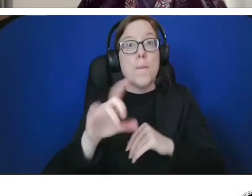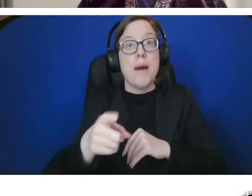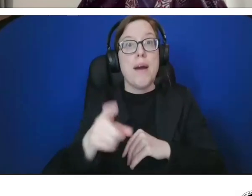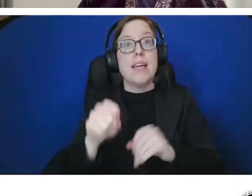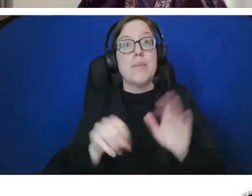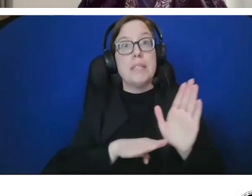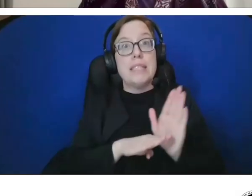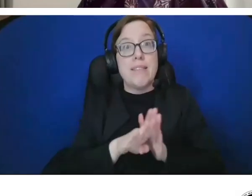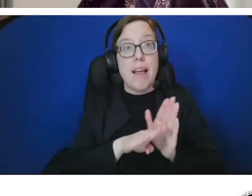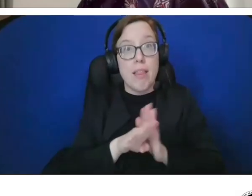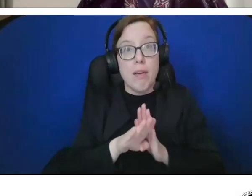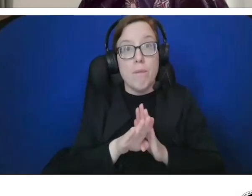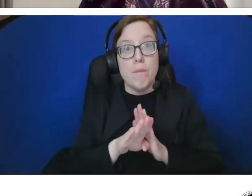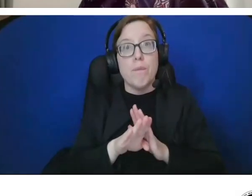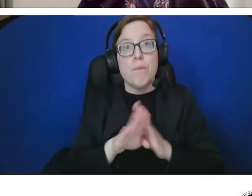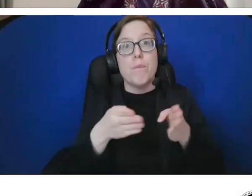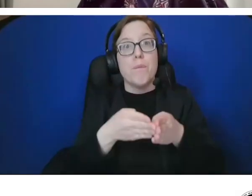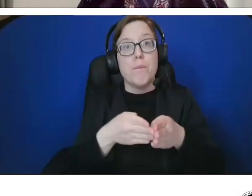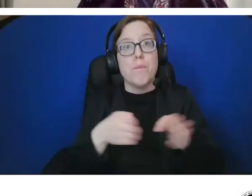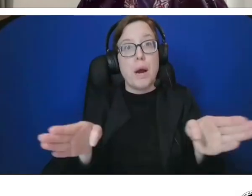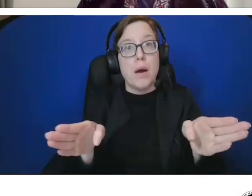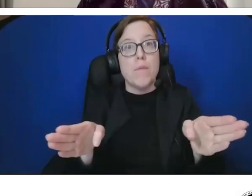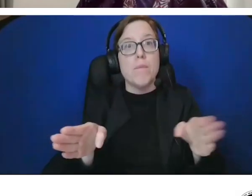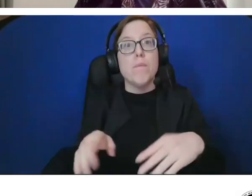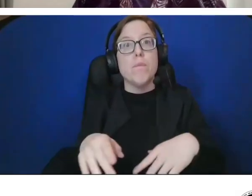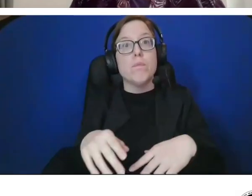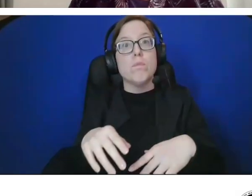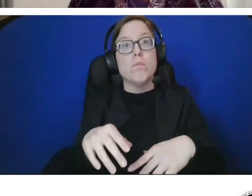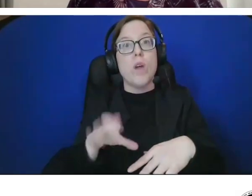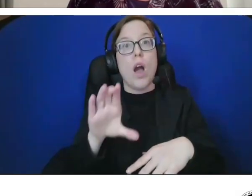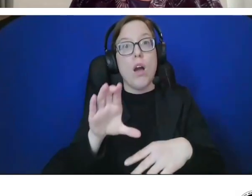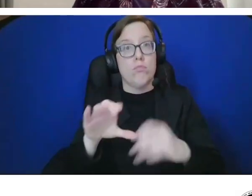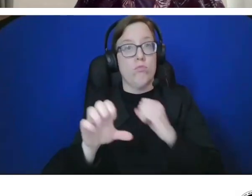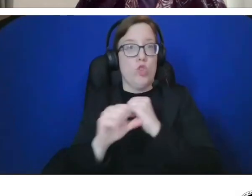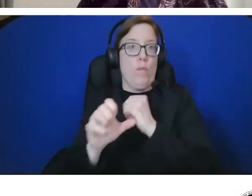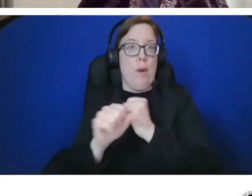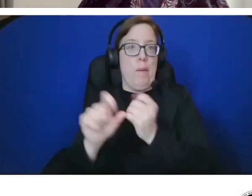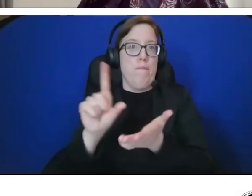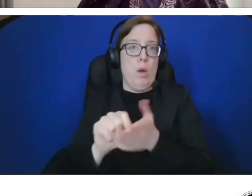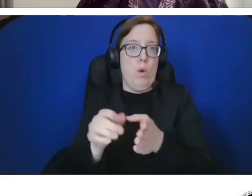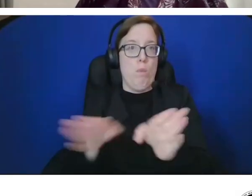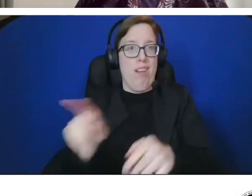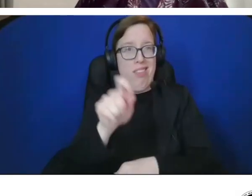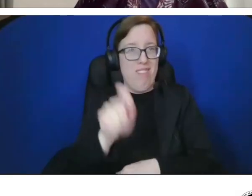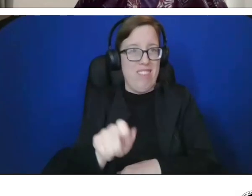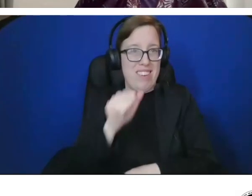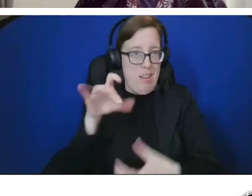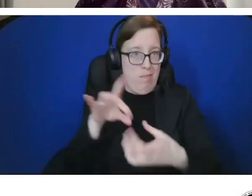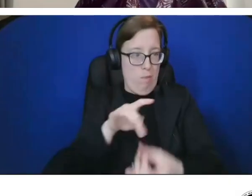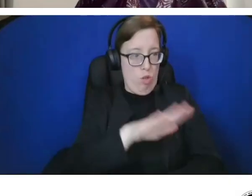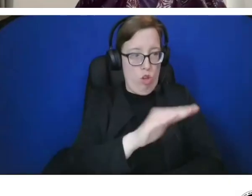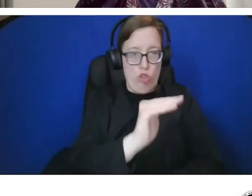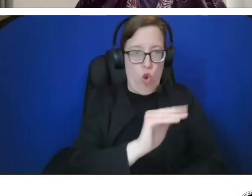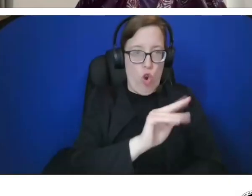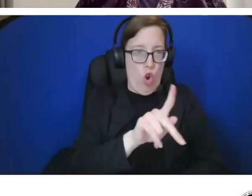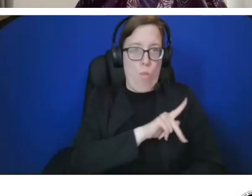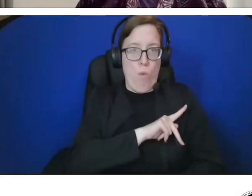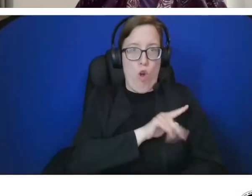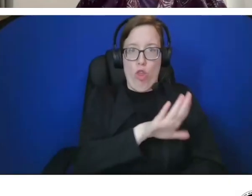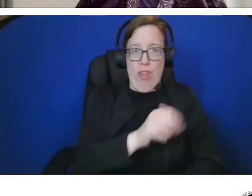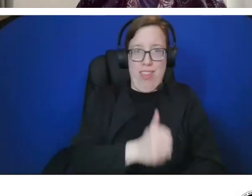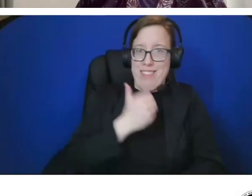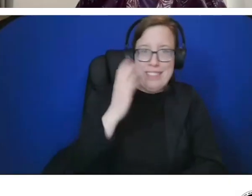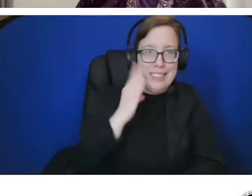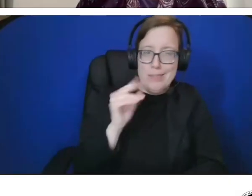box can be developed on a commercially produced book. Therefore, it's not really about the child's personal